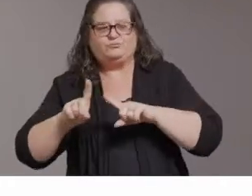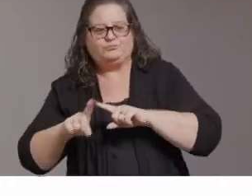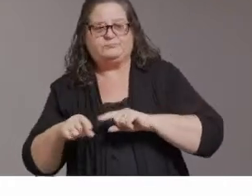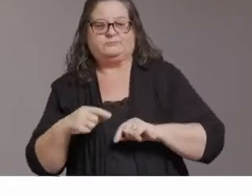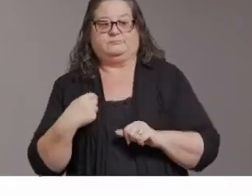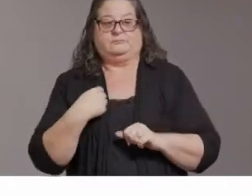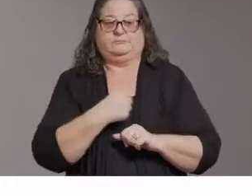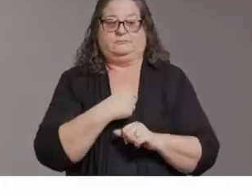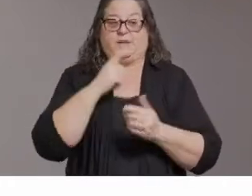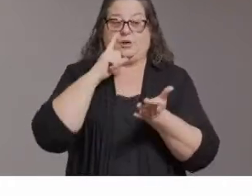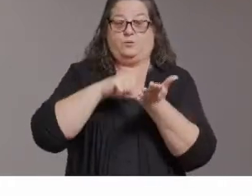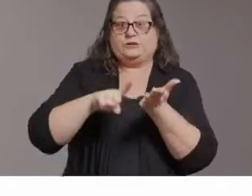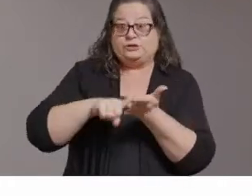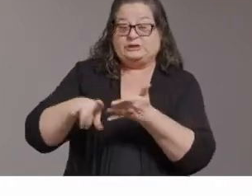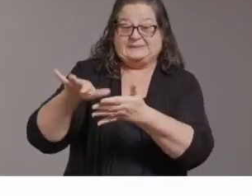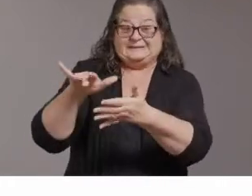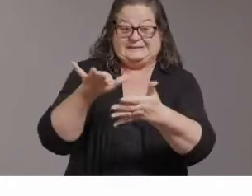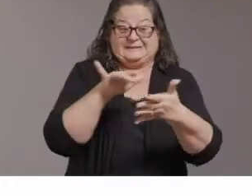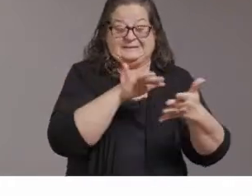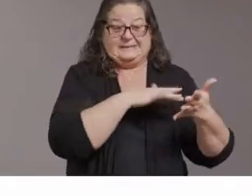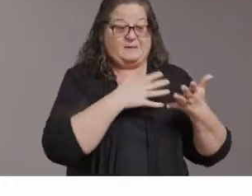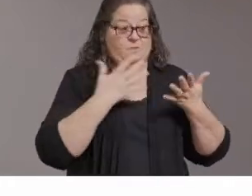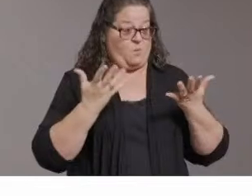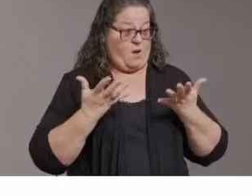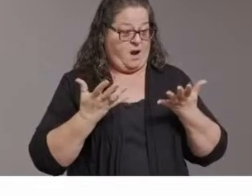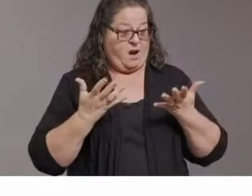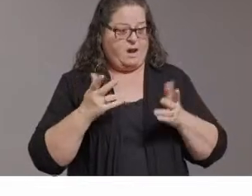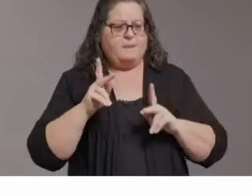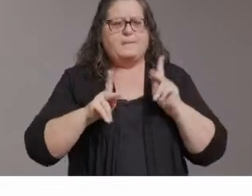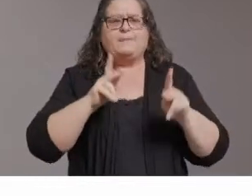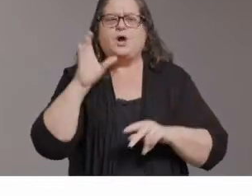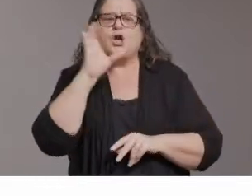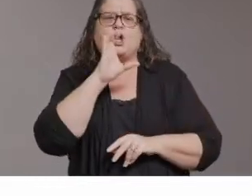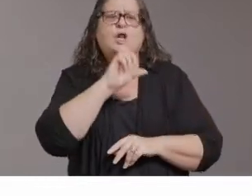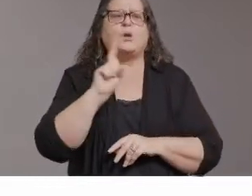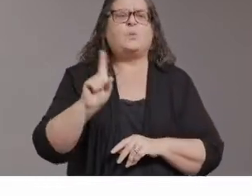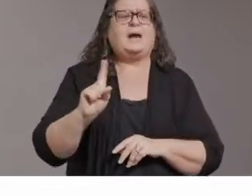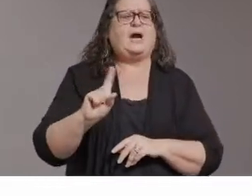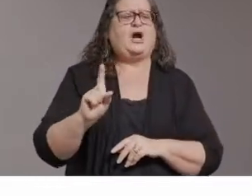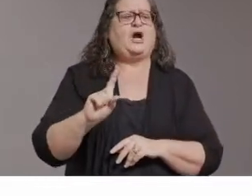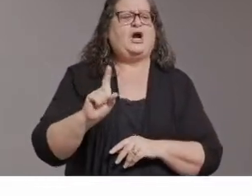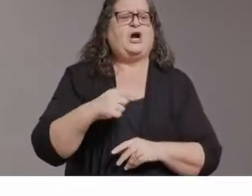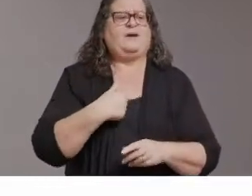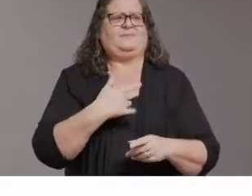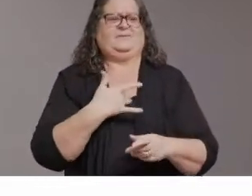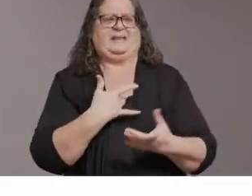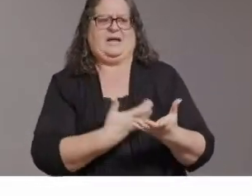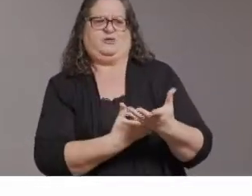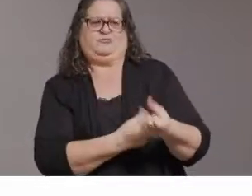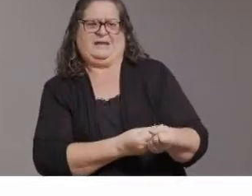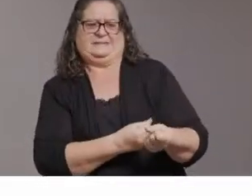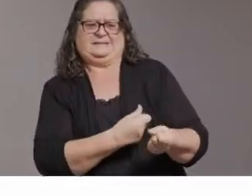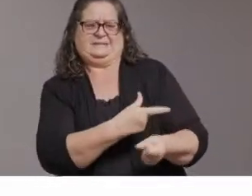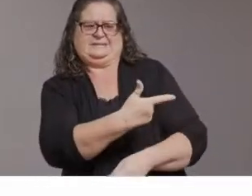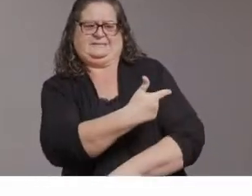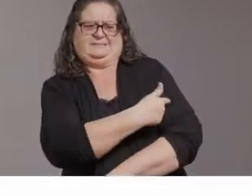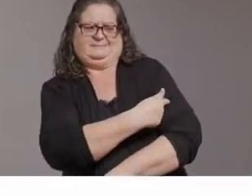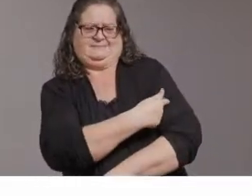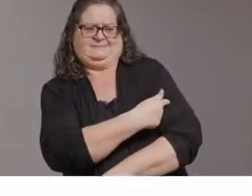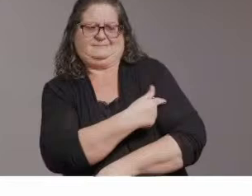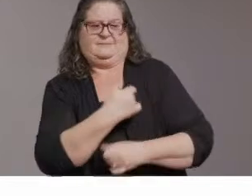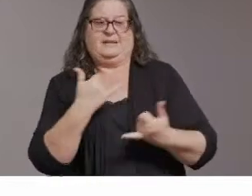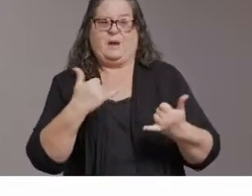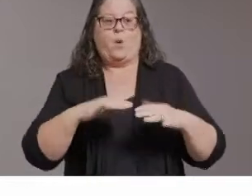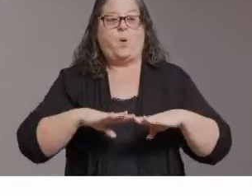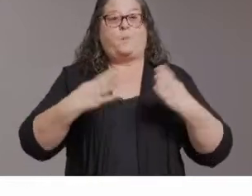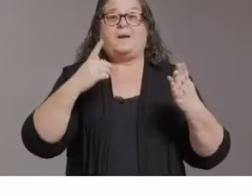individuals would find trusted sources for vaccine Now that it's everybody's turn, we want to make sure that